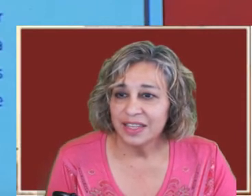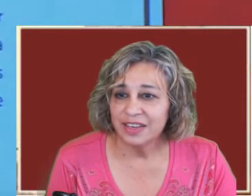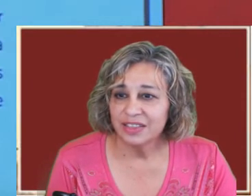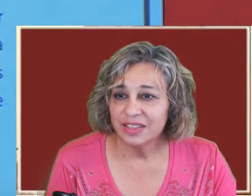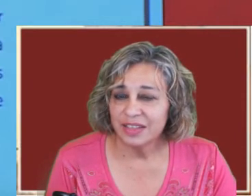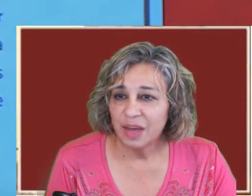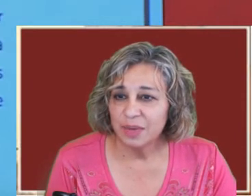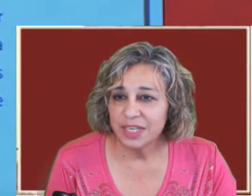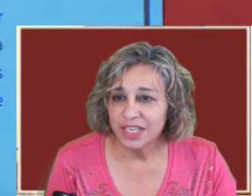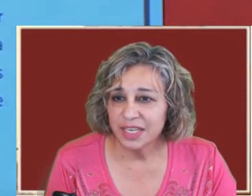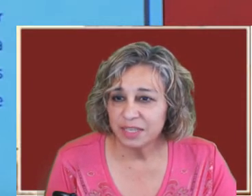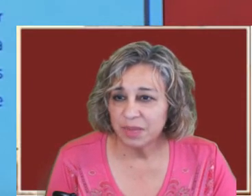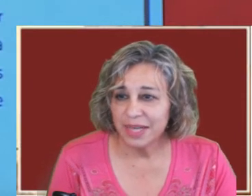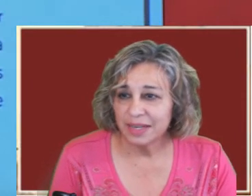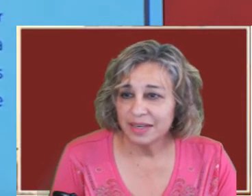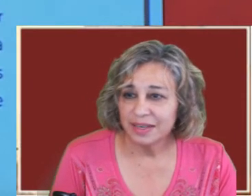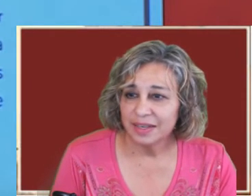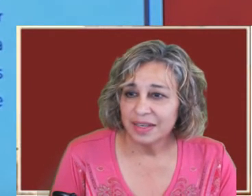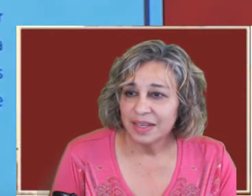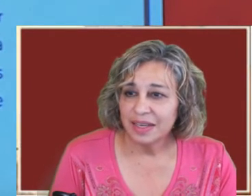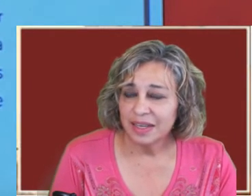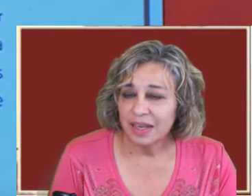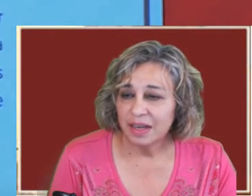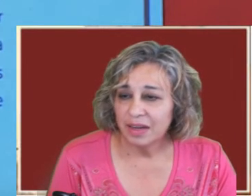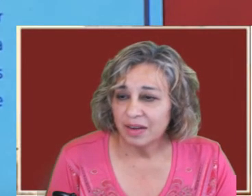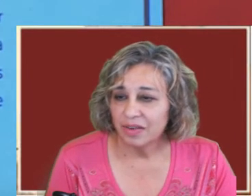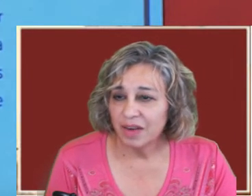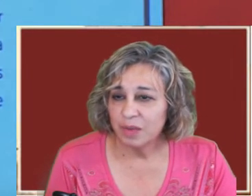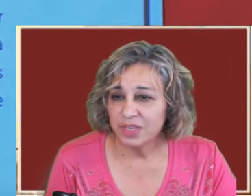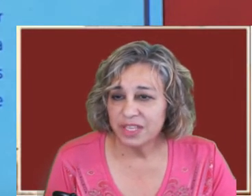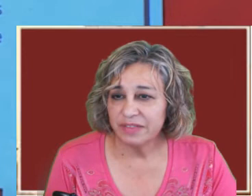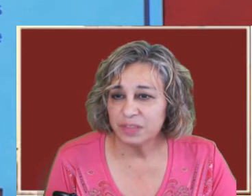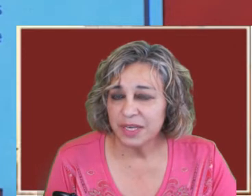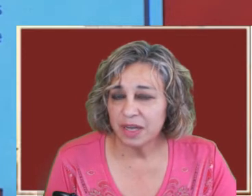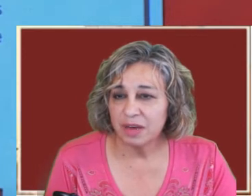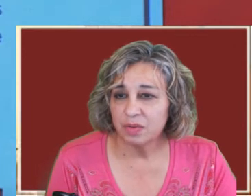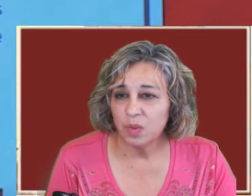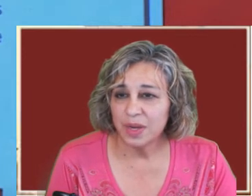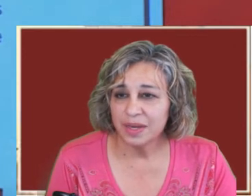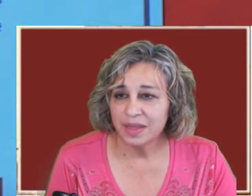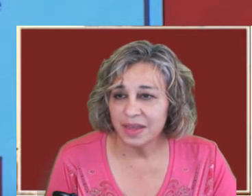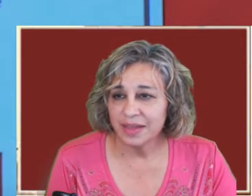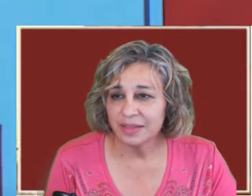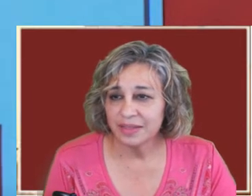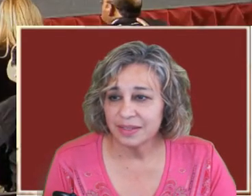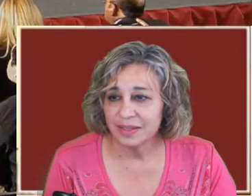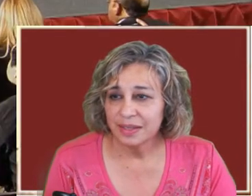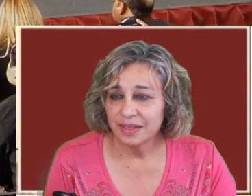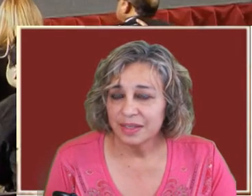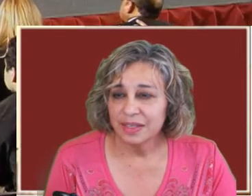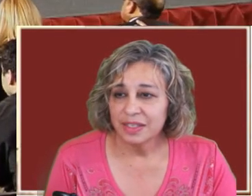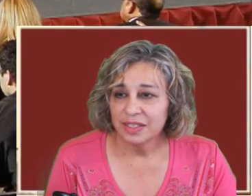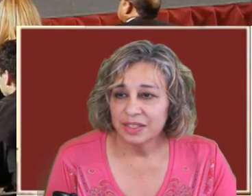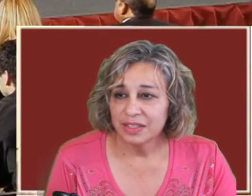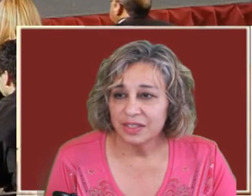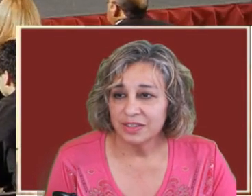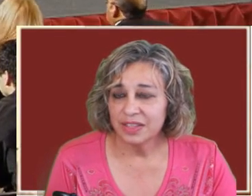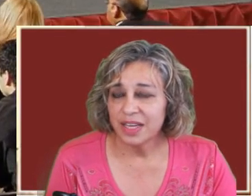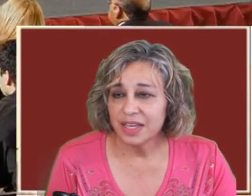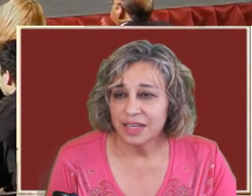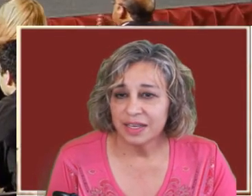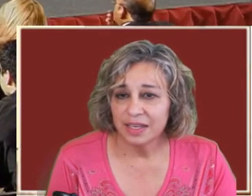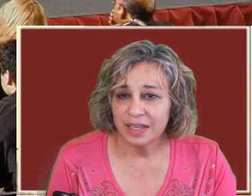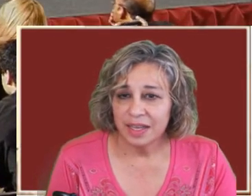see there's how much he spent or how much they've spent on what things. So